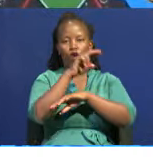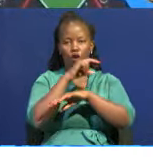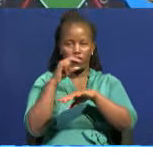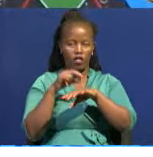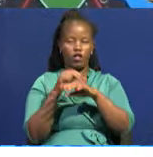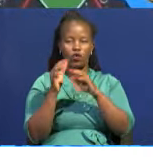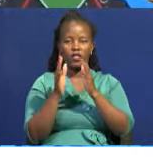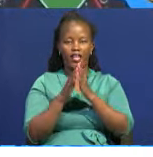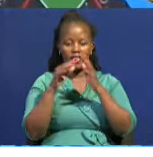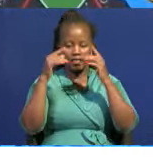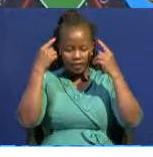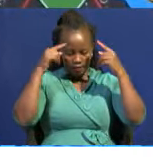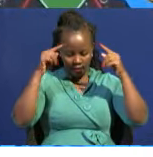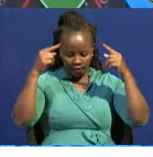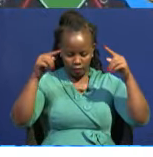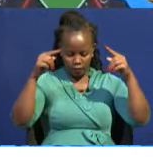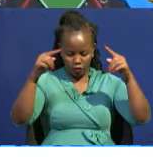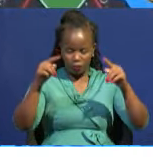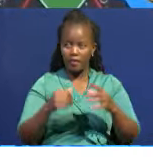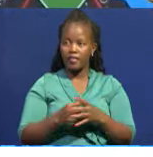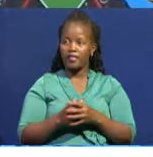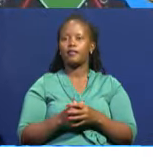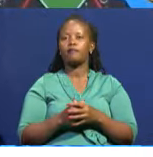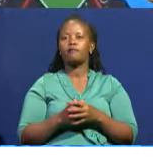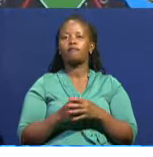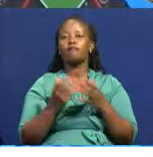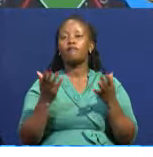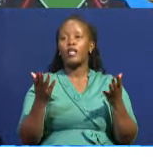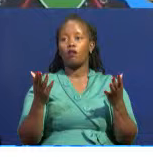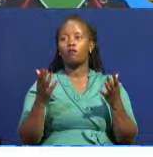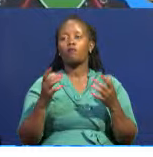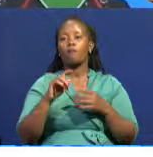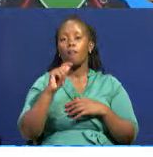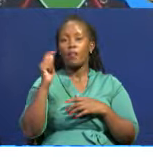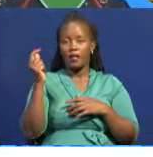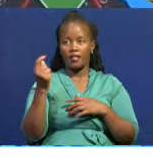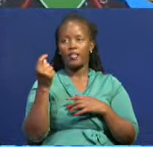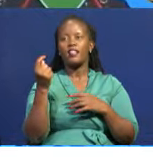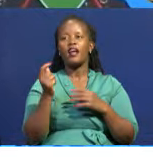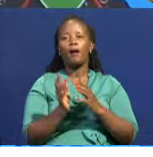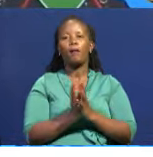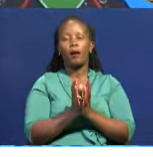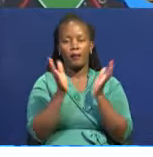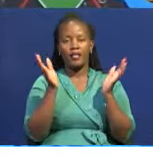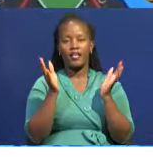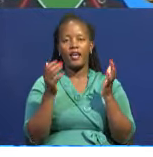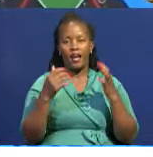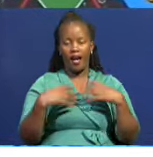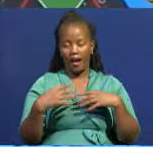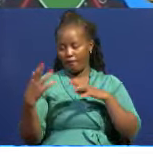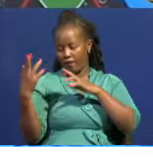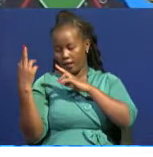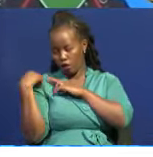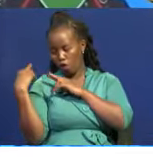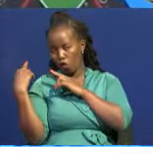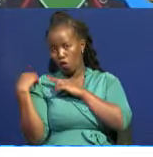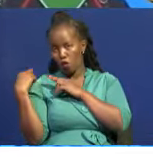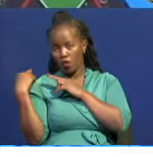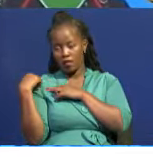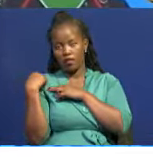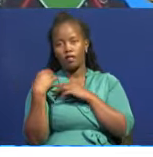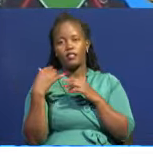prosperity. Therefore, the Kenya public has a frontline role in contributing to